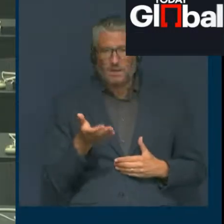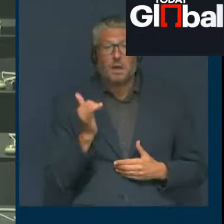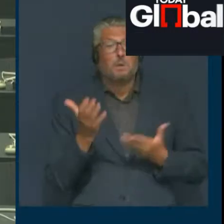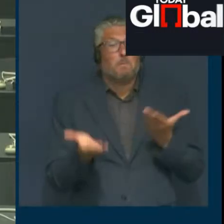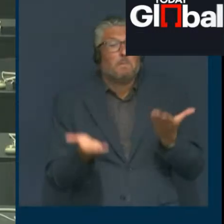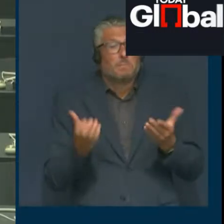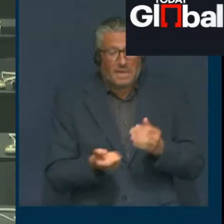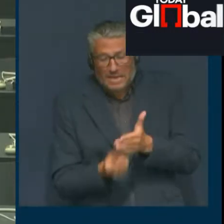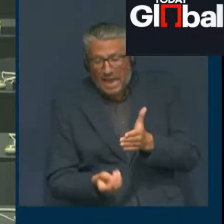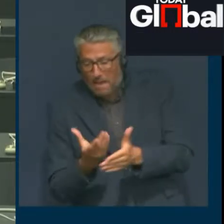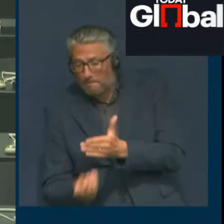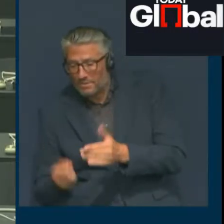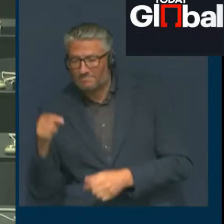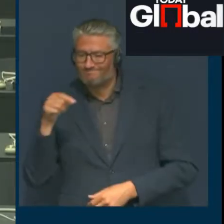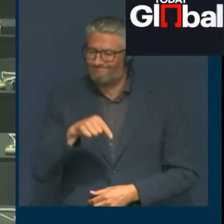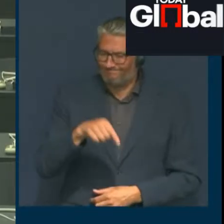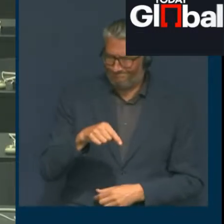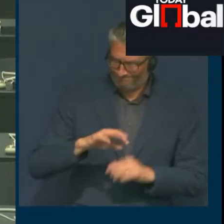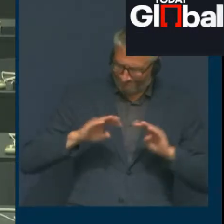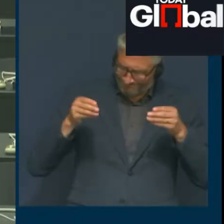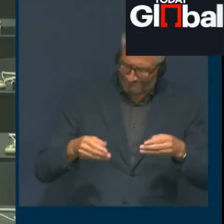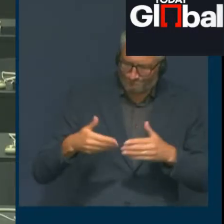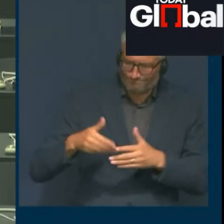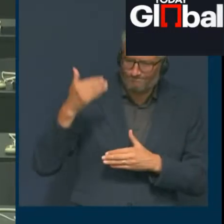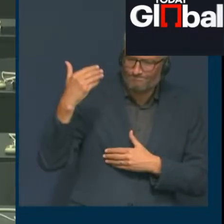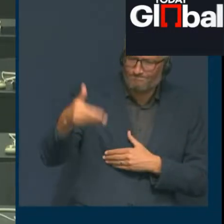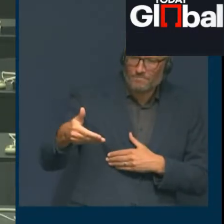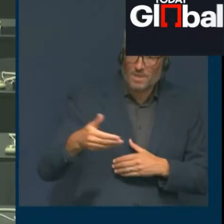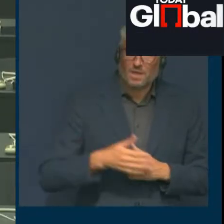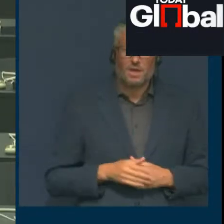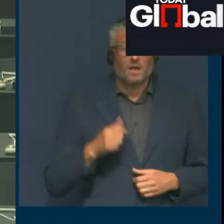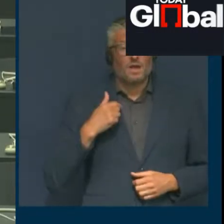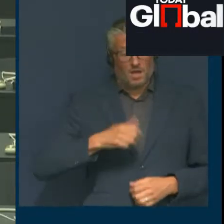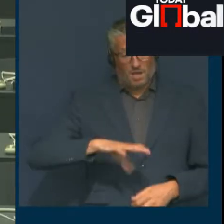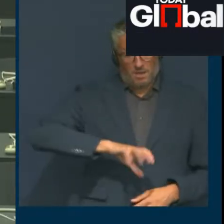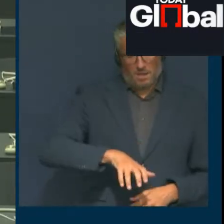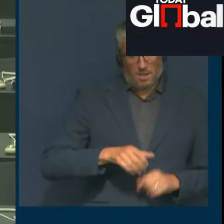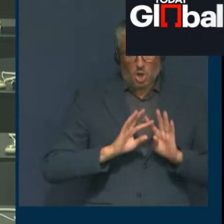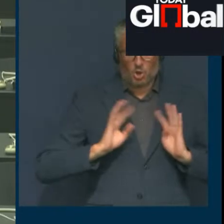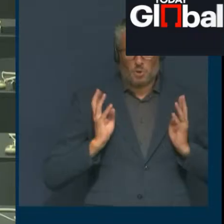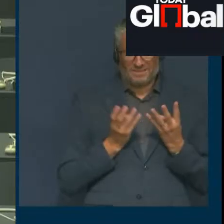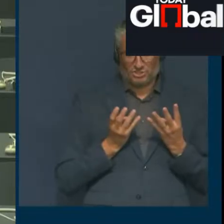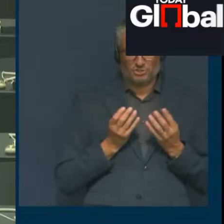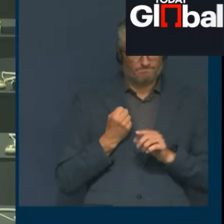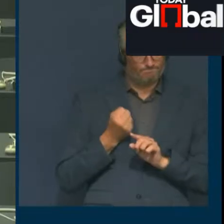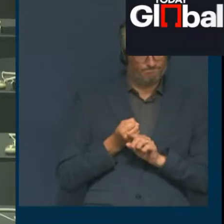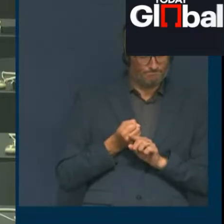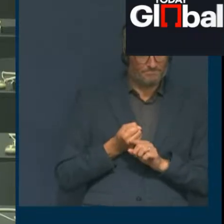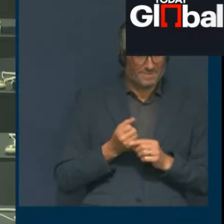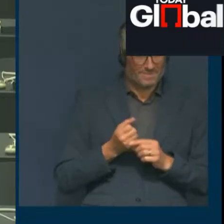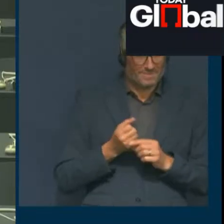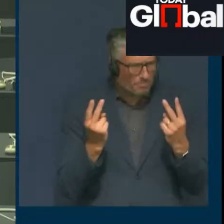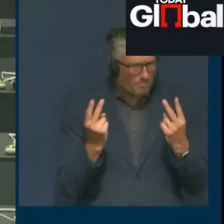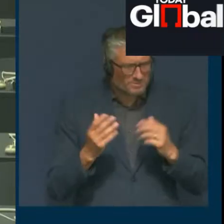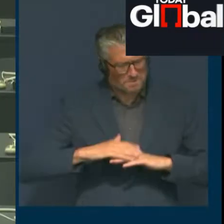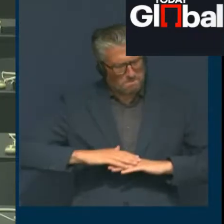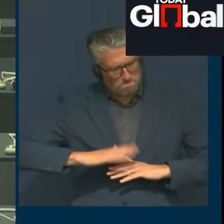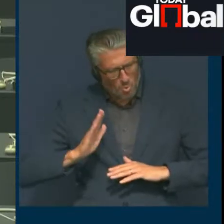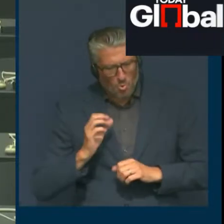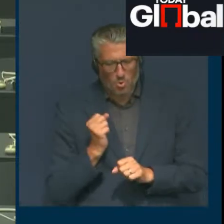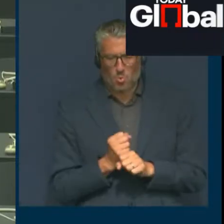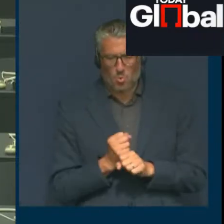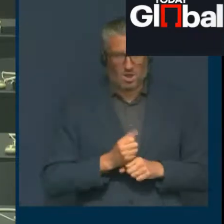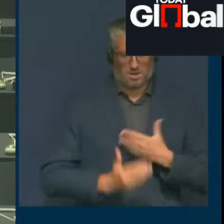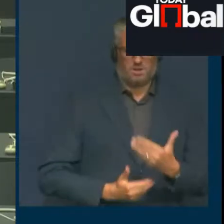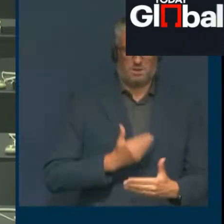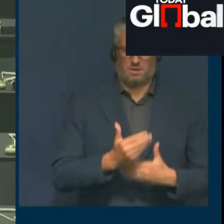Commission restates the importance of undertaking further efforts so as to incorporate persons with disabilities and